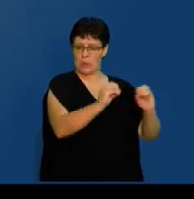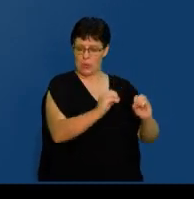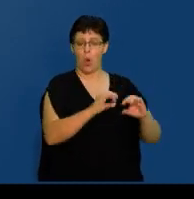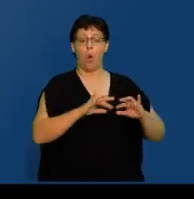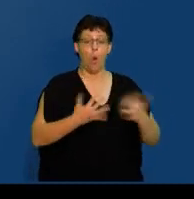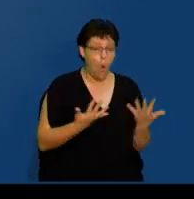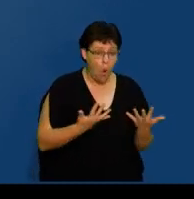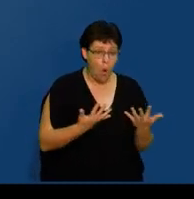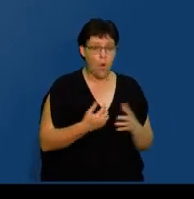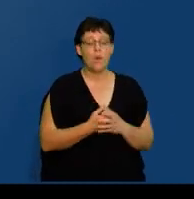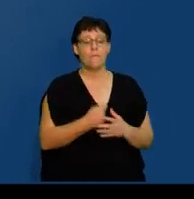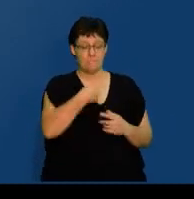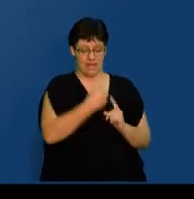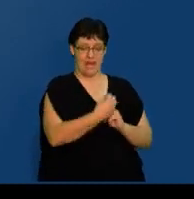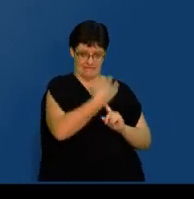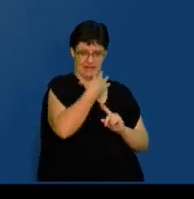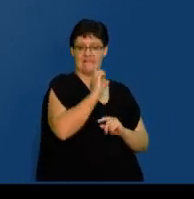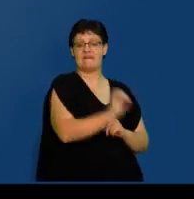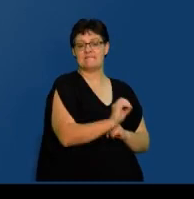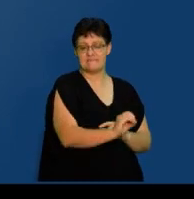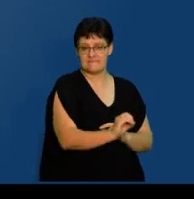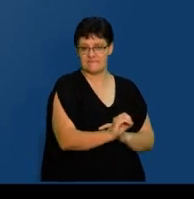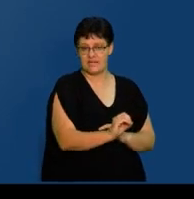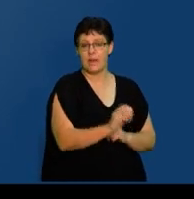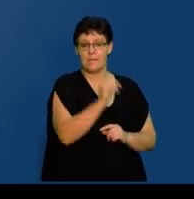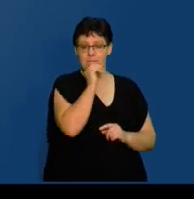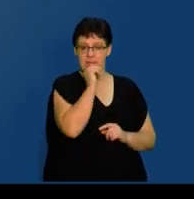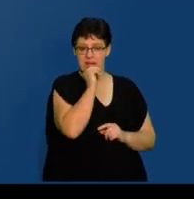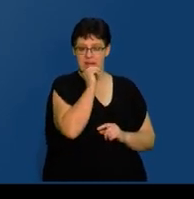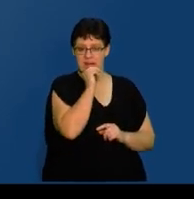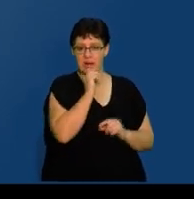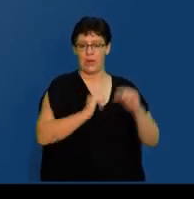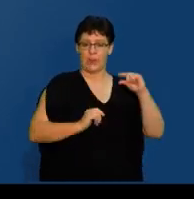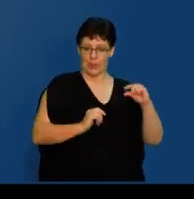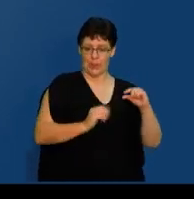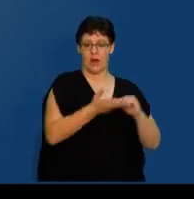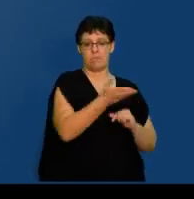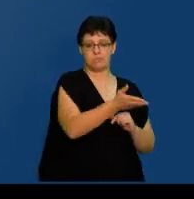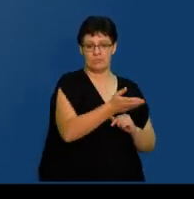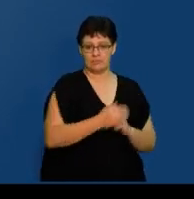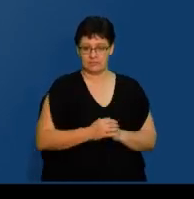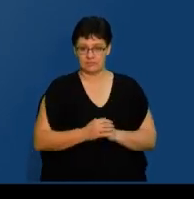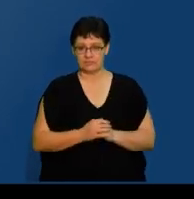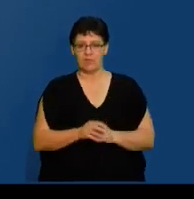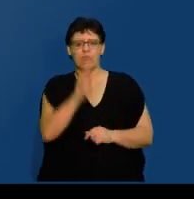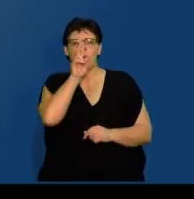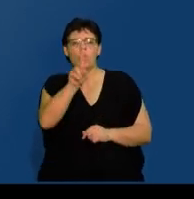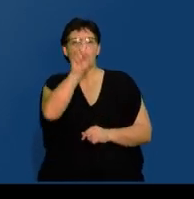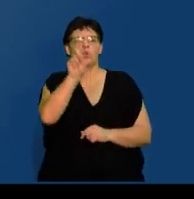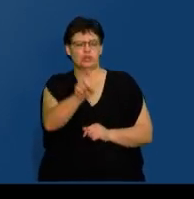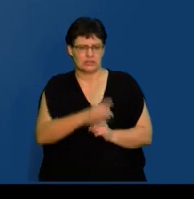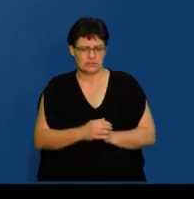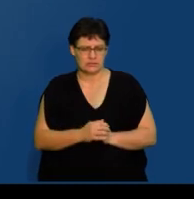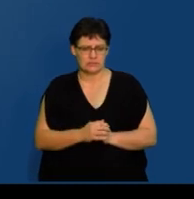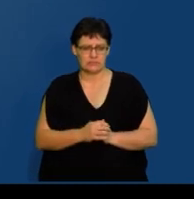or could be affected, and in this case having the recessive allele. So let's look at this question.